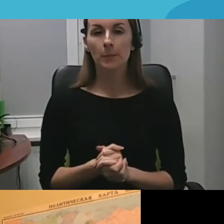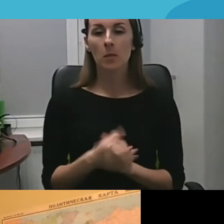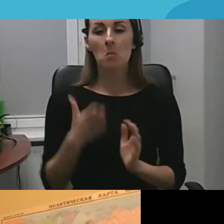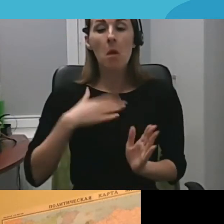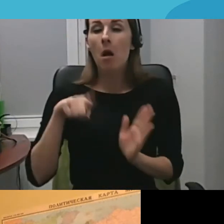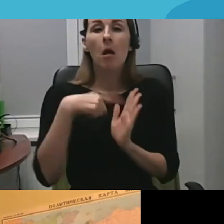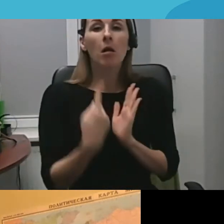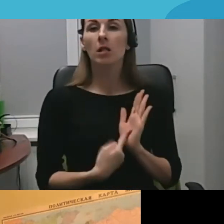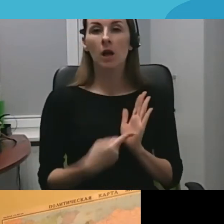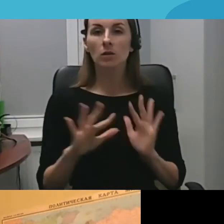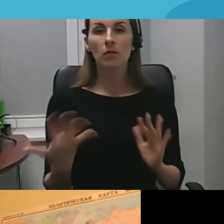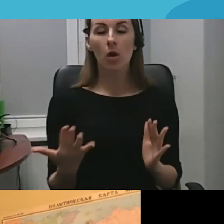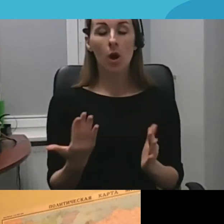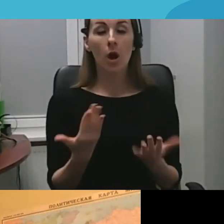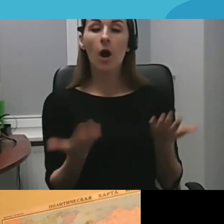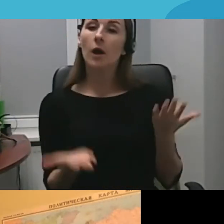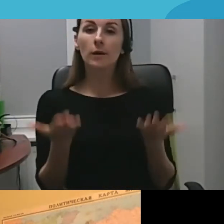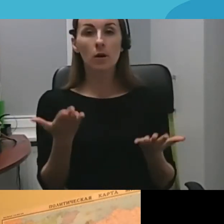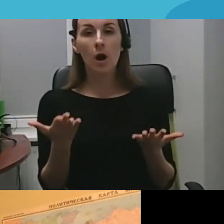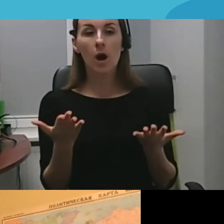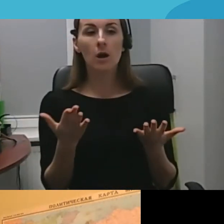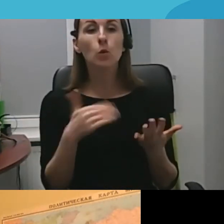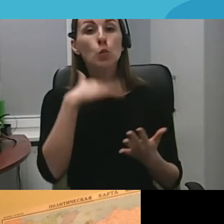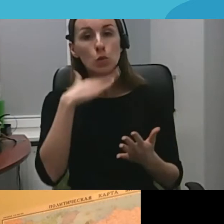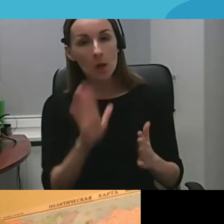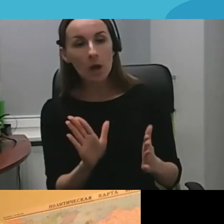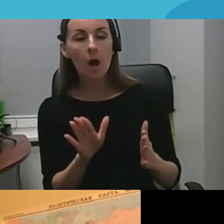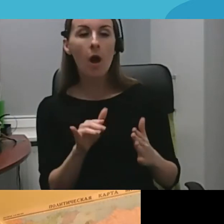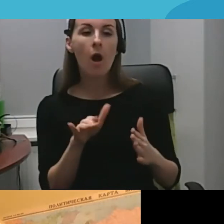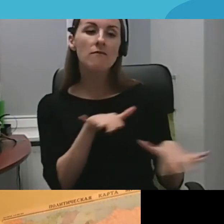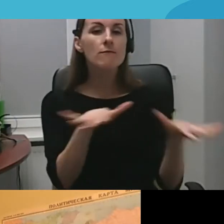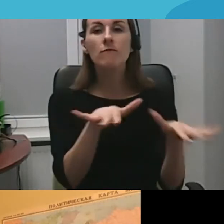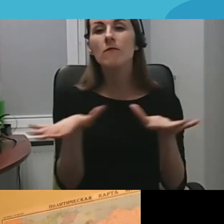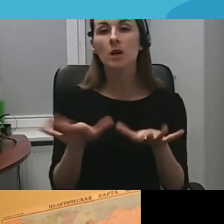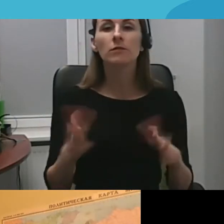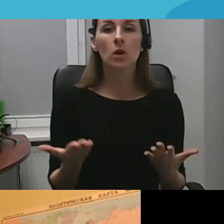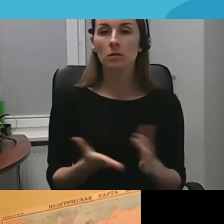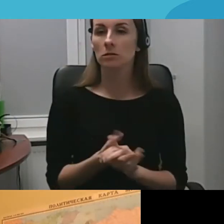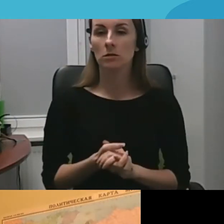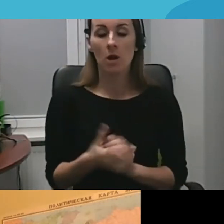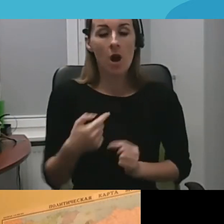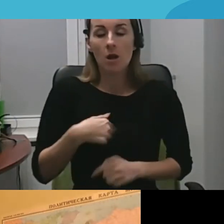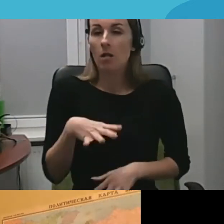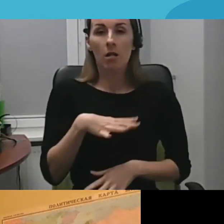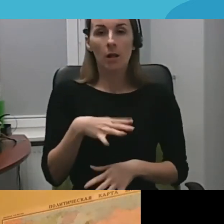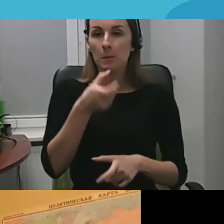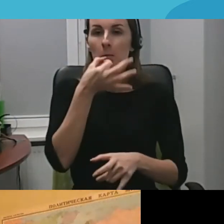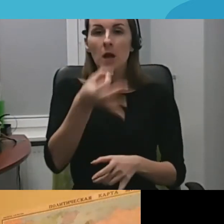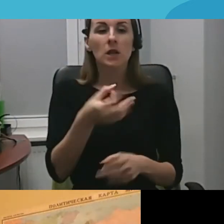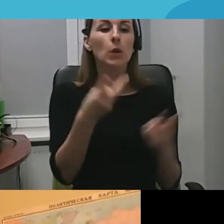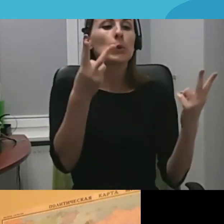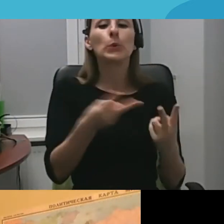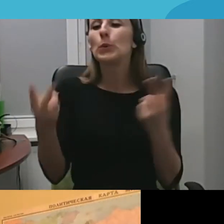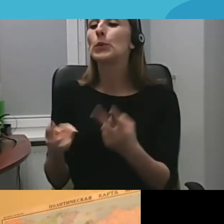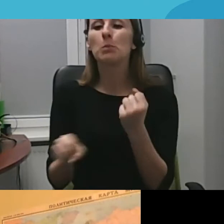in response to what is happening, I can't say what needs to be done. I mean, I'm happy to